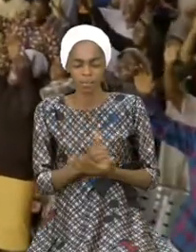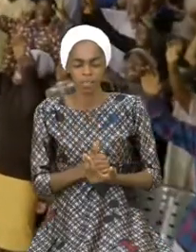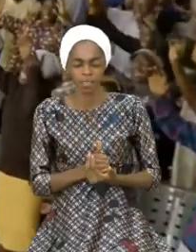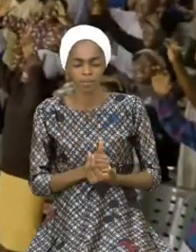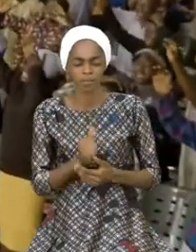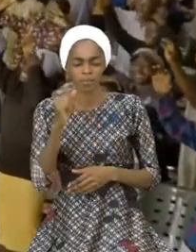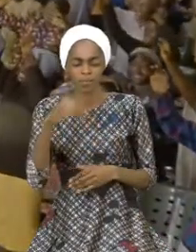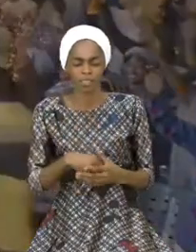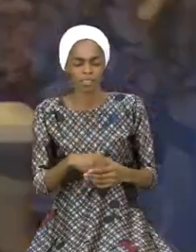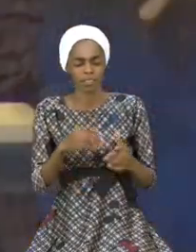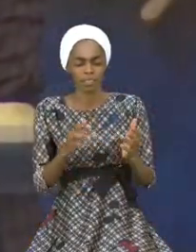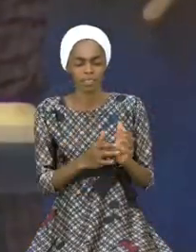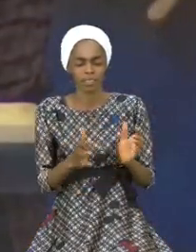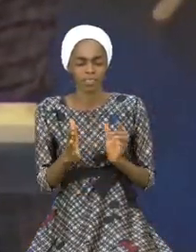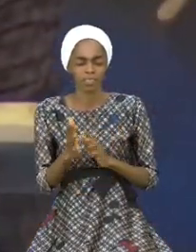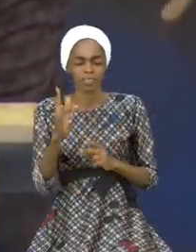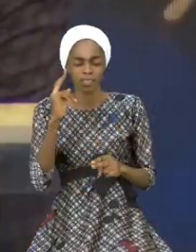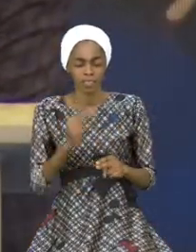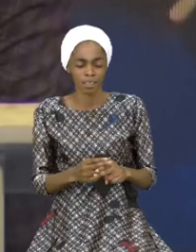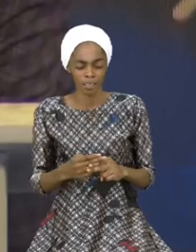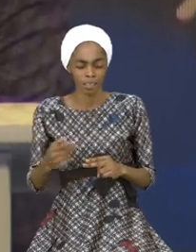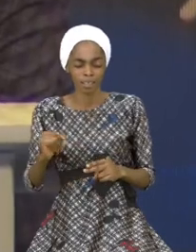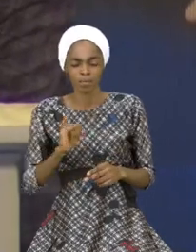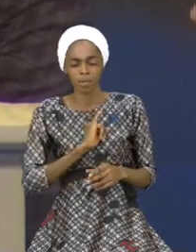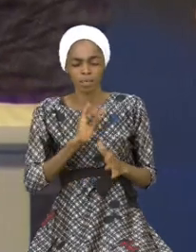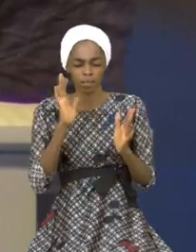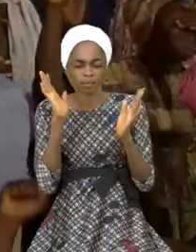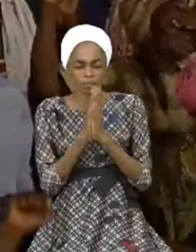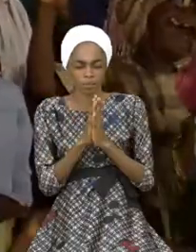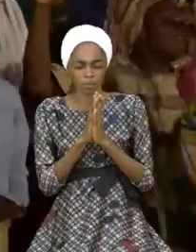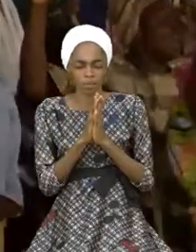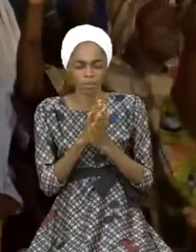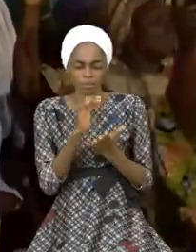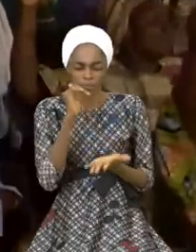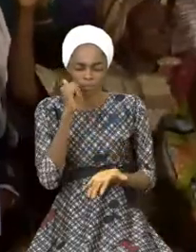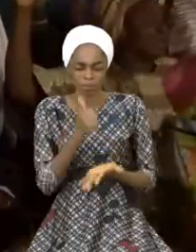In Jesus' name I pray.